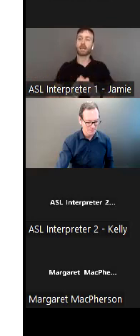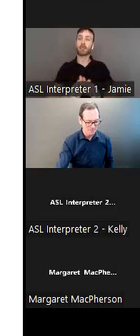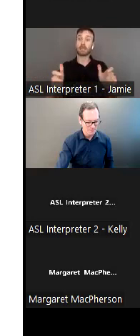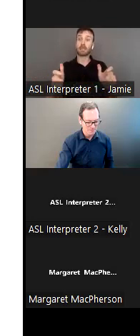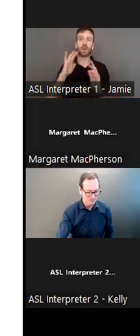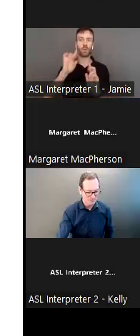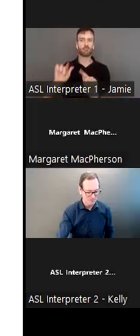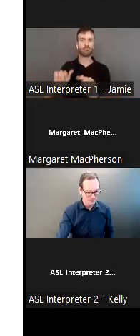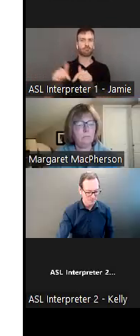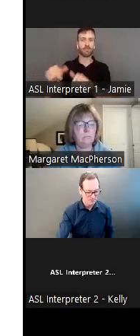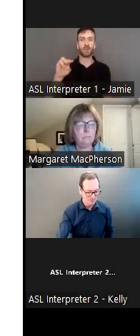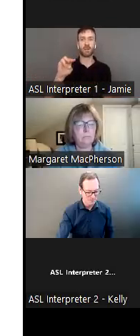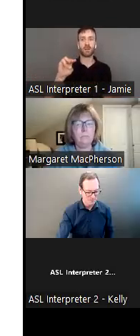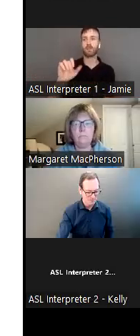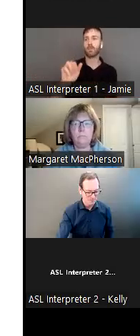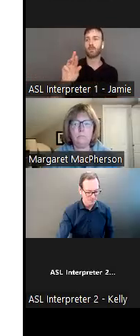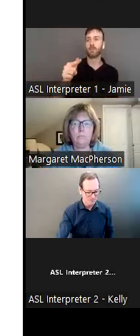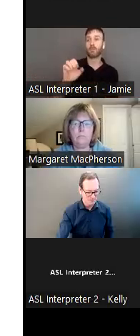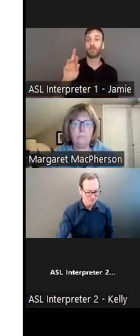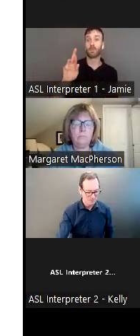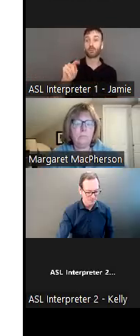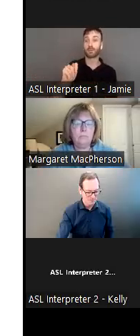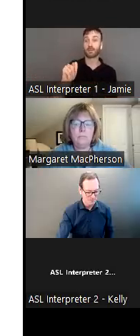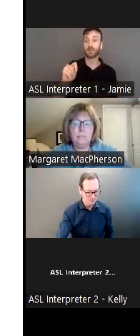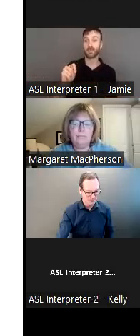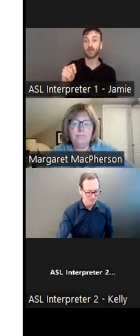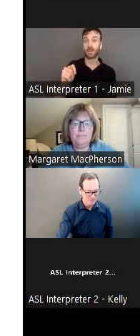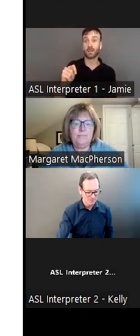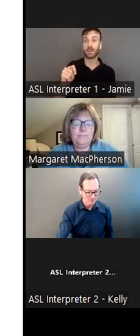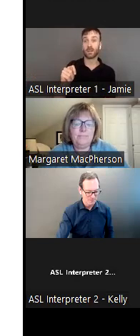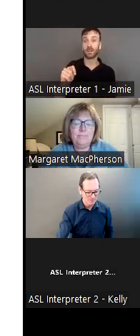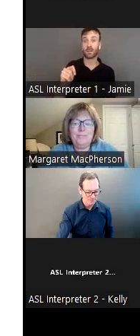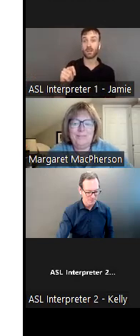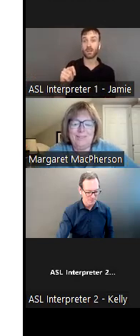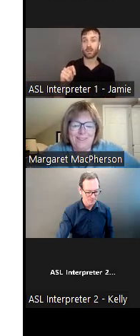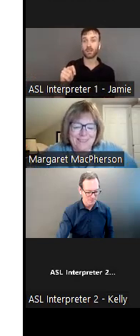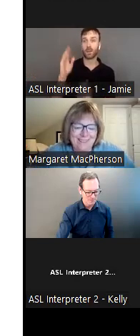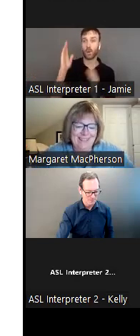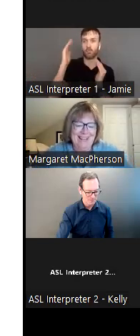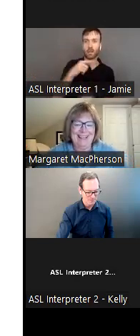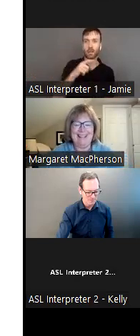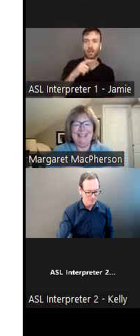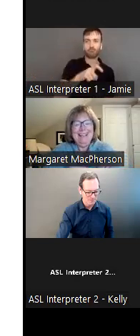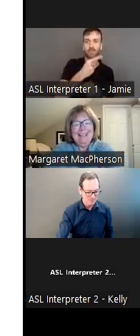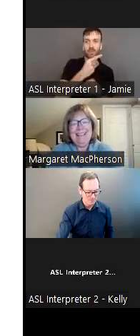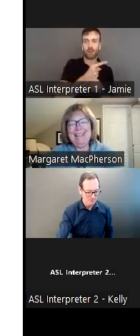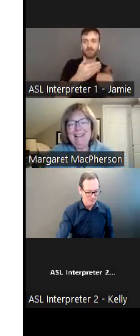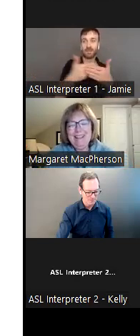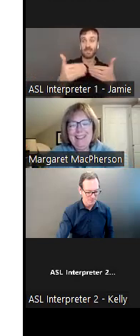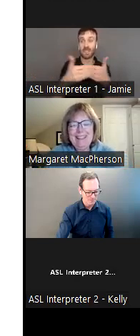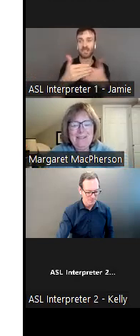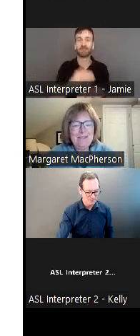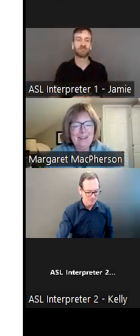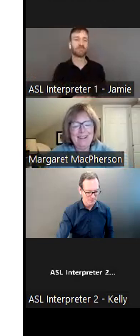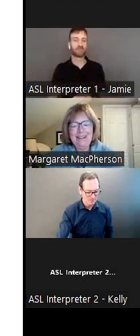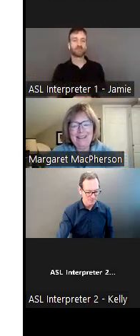Margaret actually talk about all of those things, and hopefully I'm going to be advancing the slides in the way that she wants me to do.